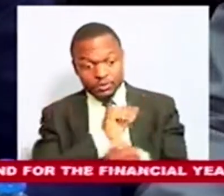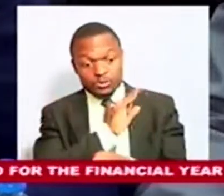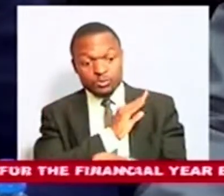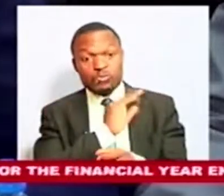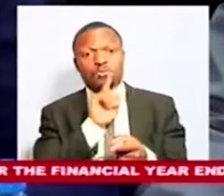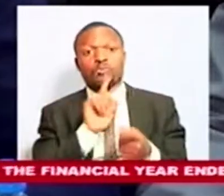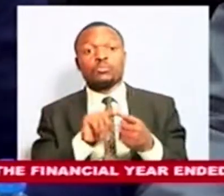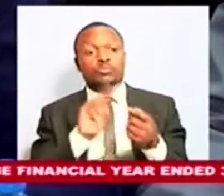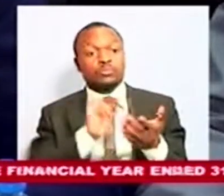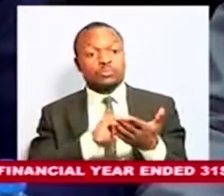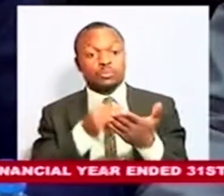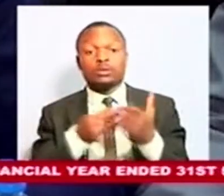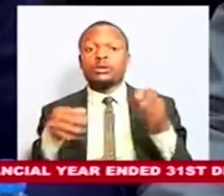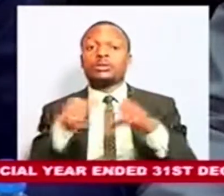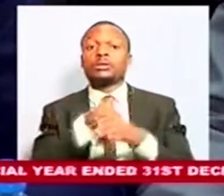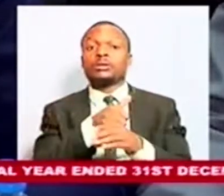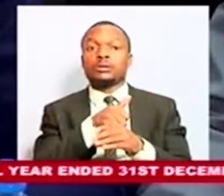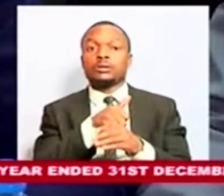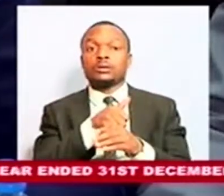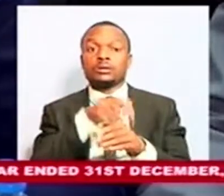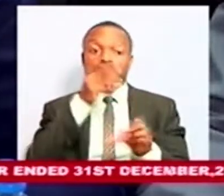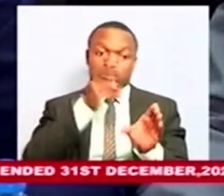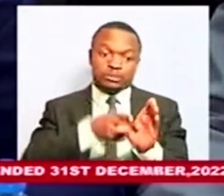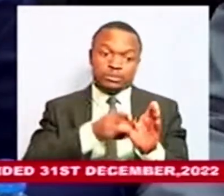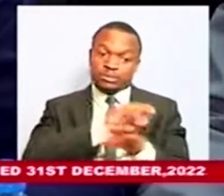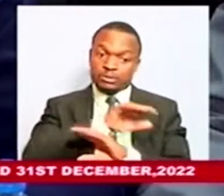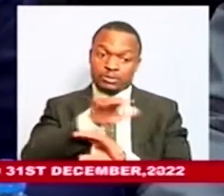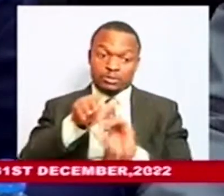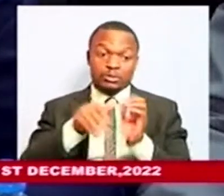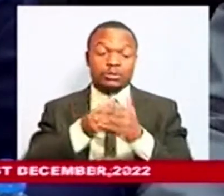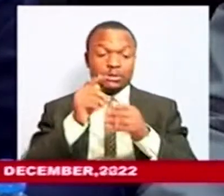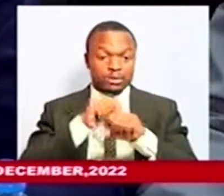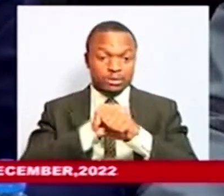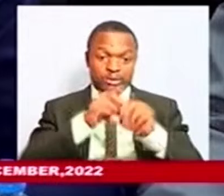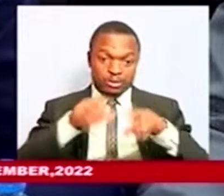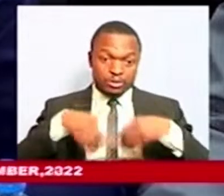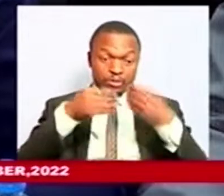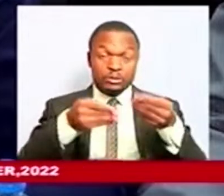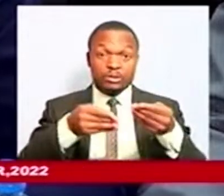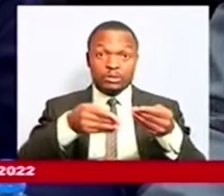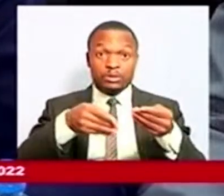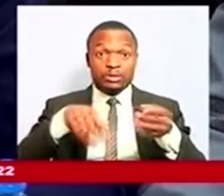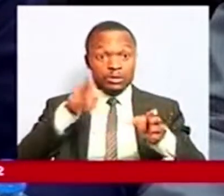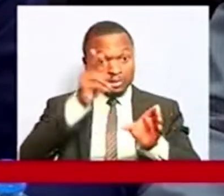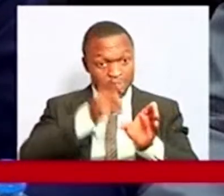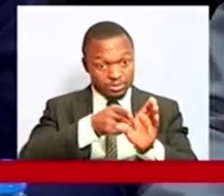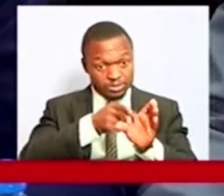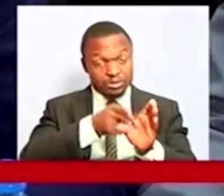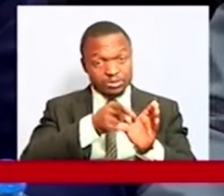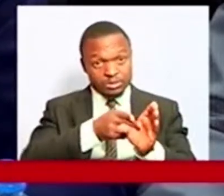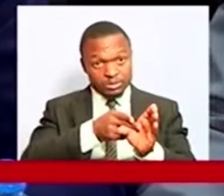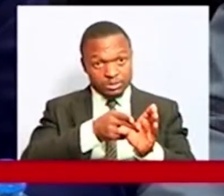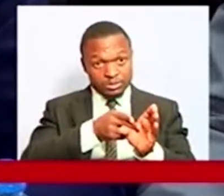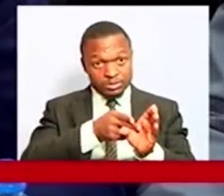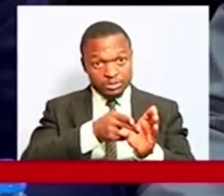it includes the fuel or the logistics. So we'll give the fuel to the